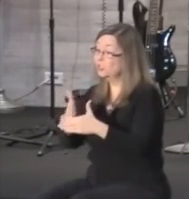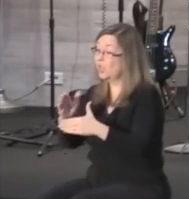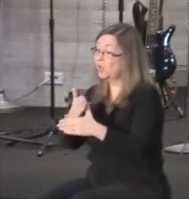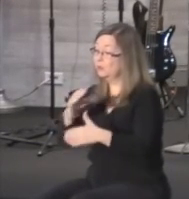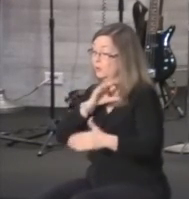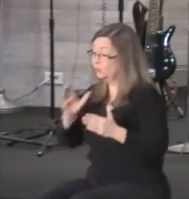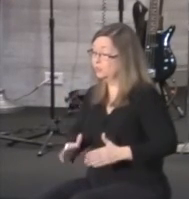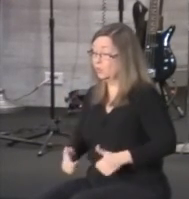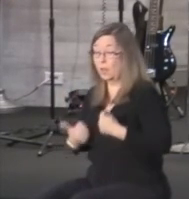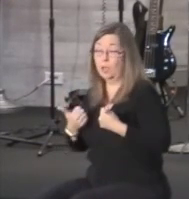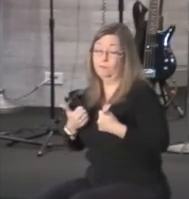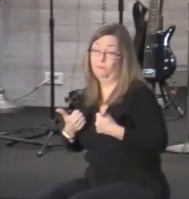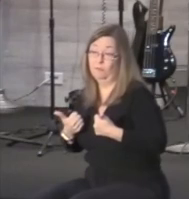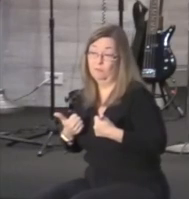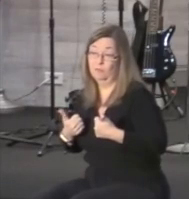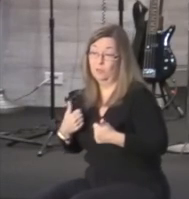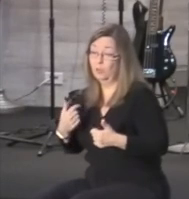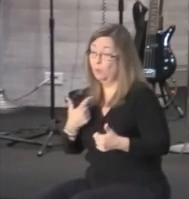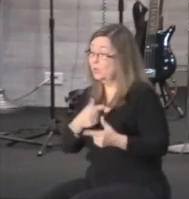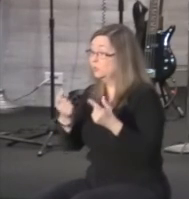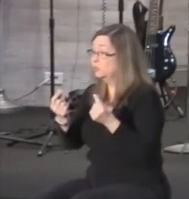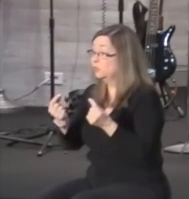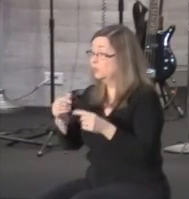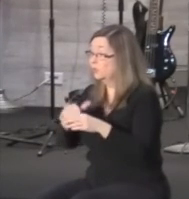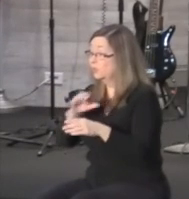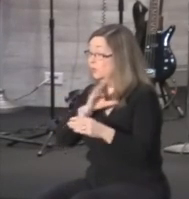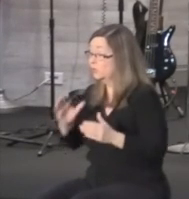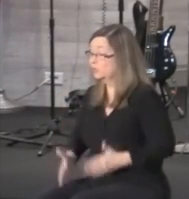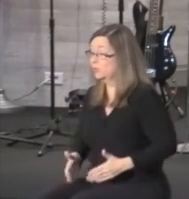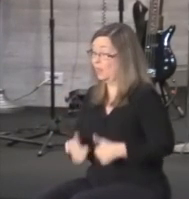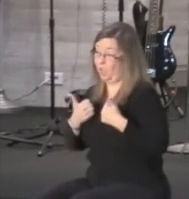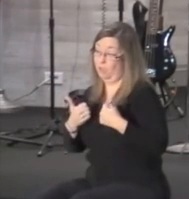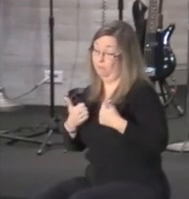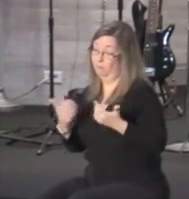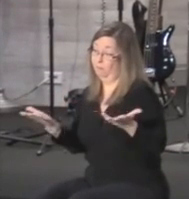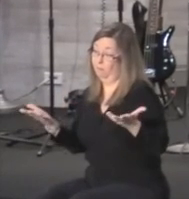Christianity? What are we doing with the Christian life?